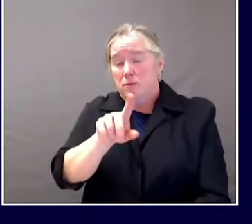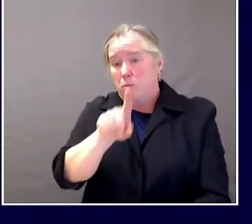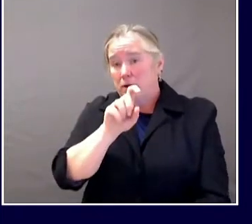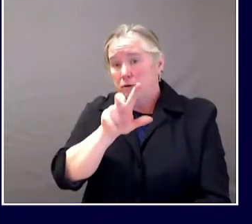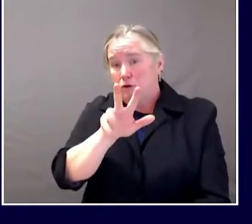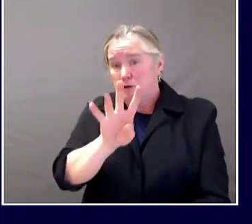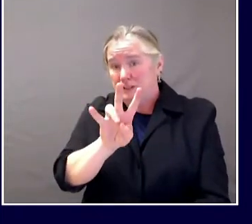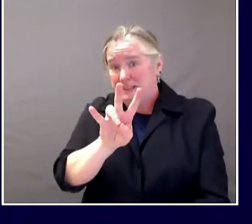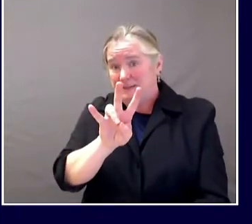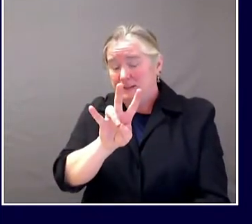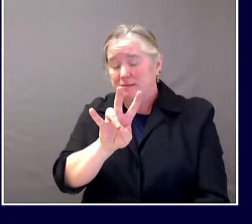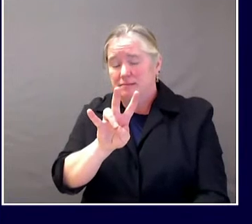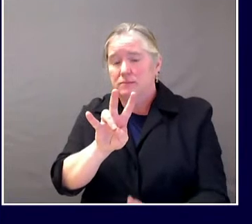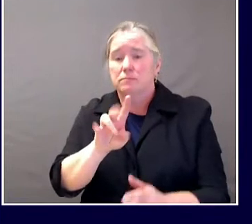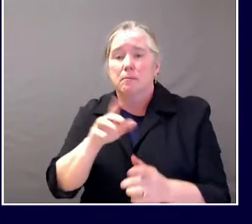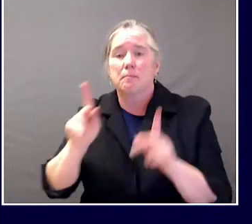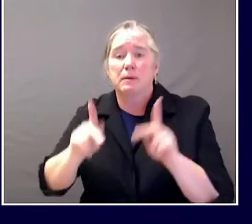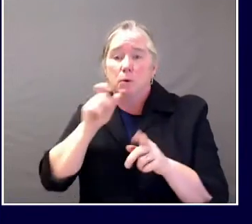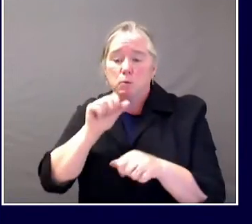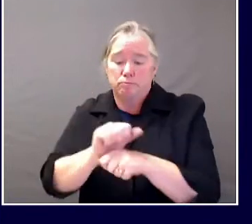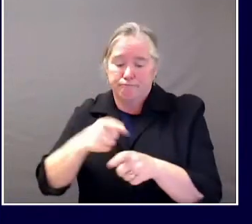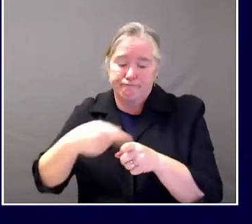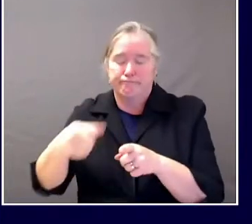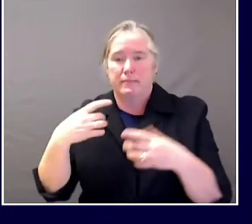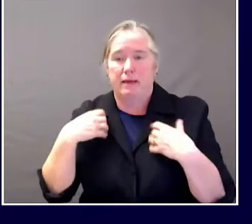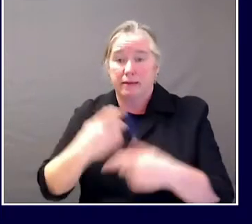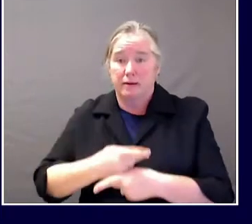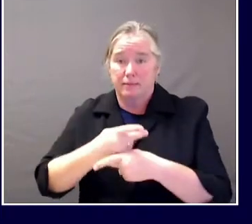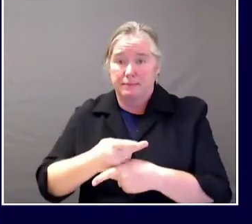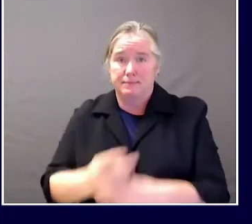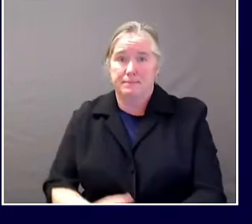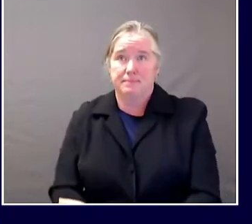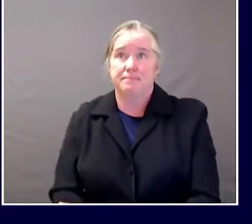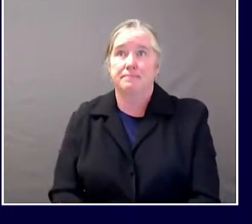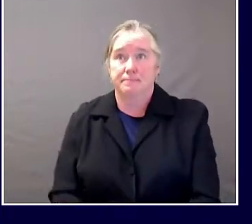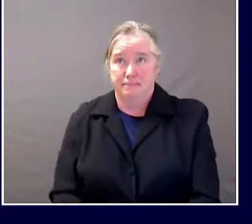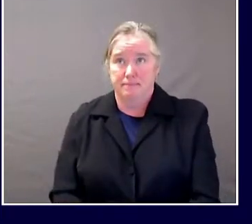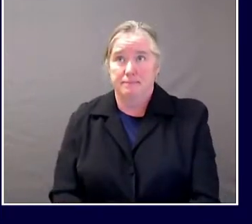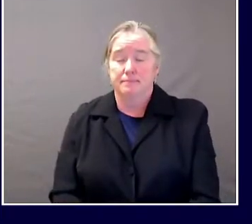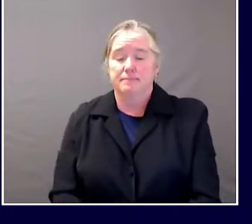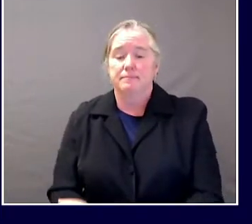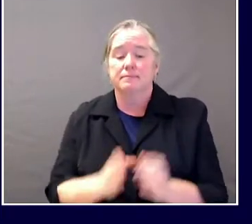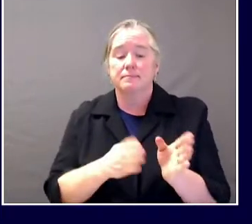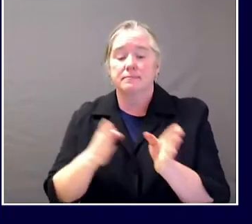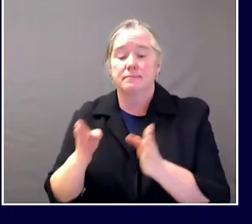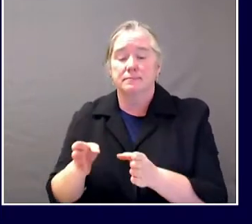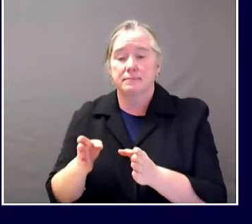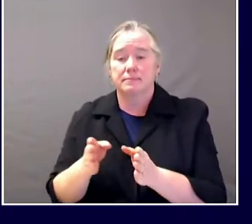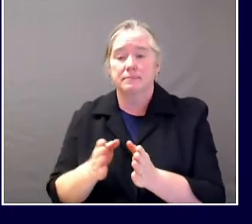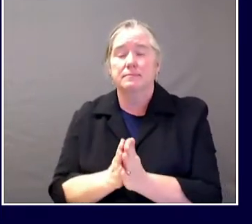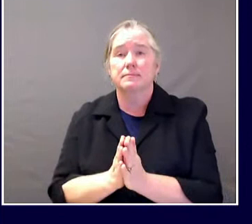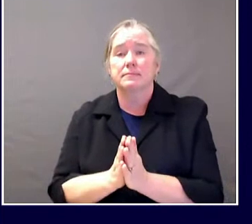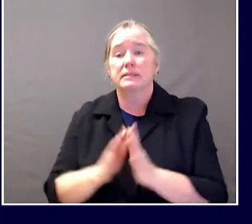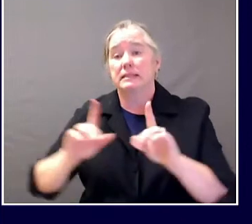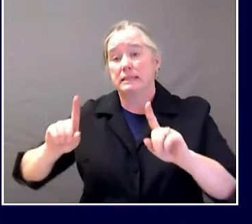3,137 are among healthcare workers. I'd like to turn now to where we stand with respect to